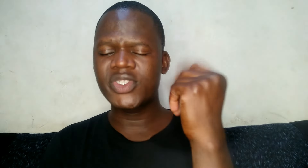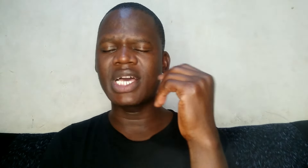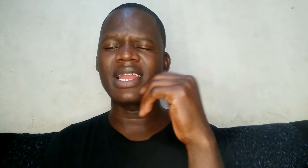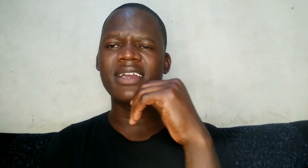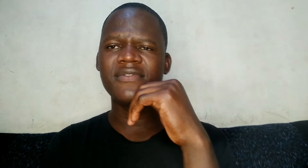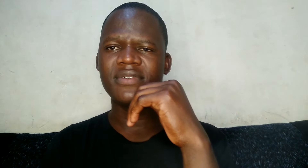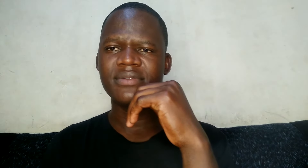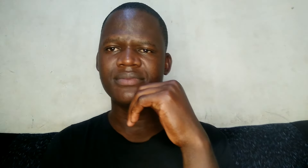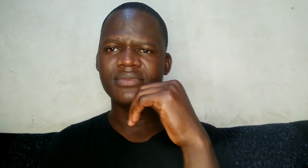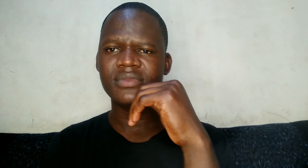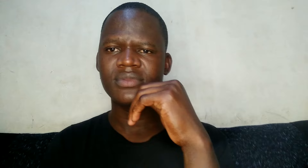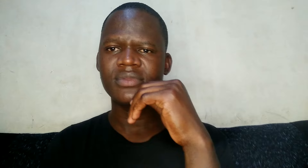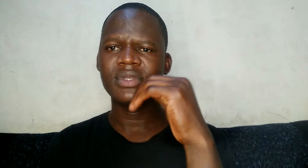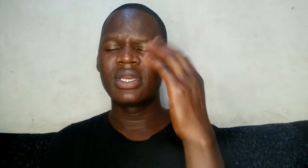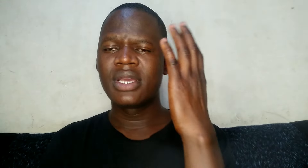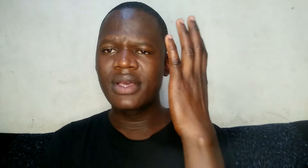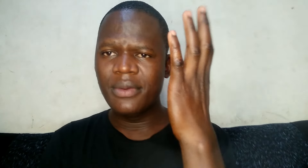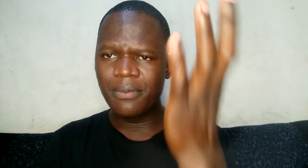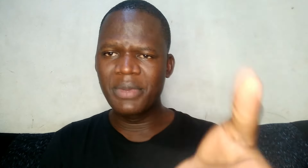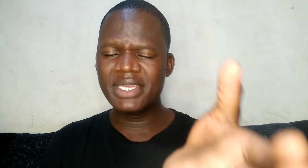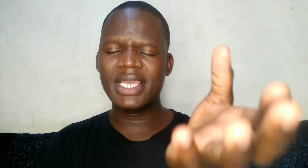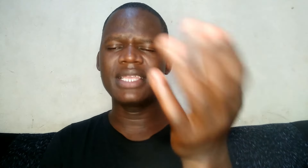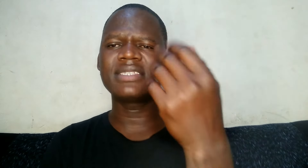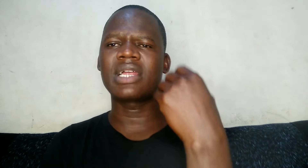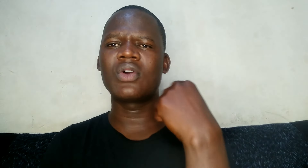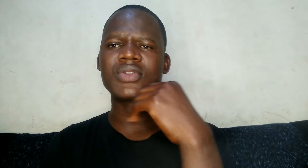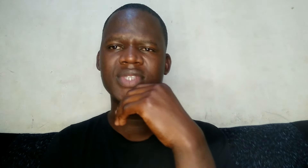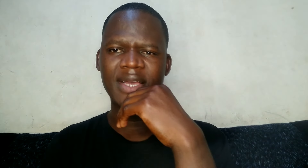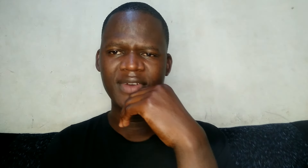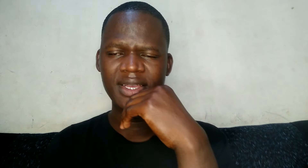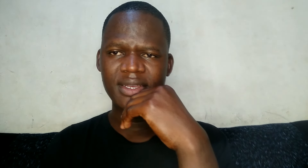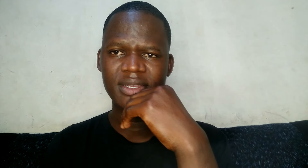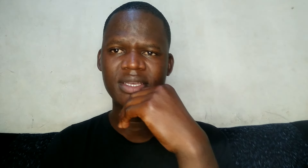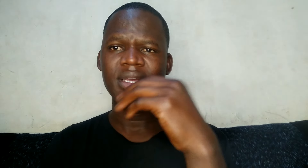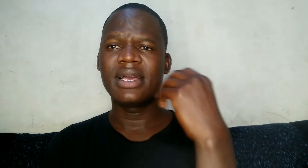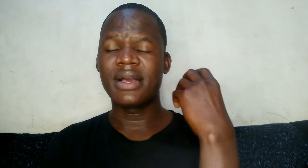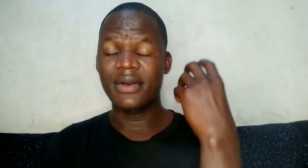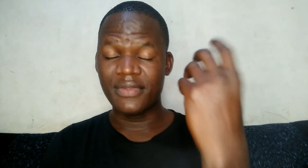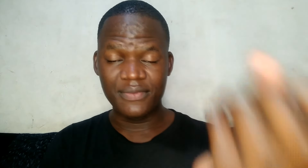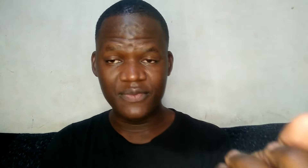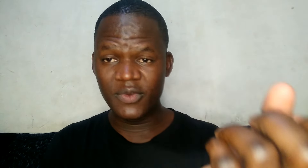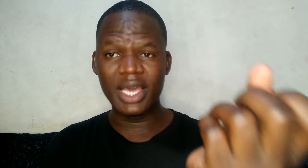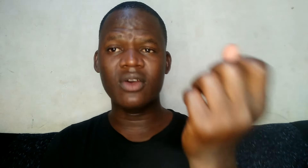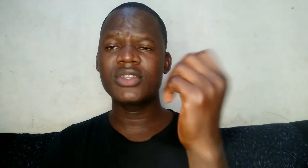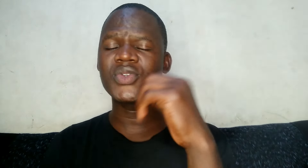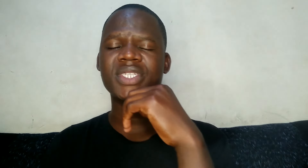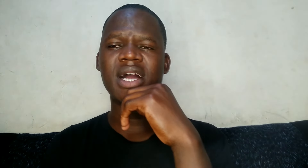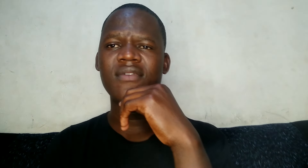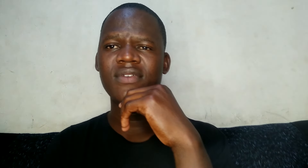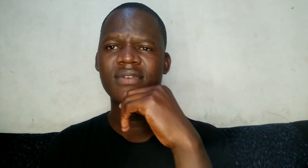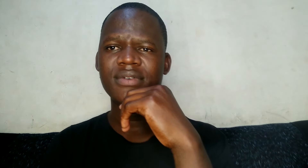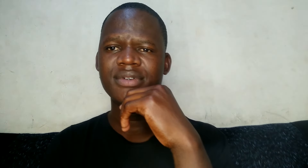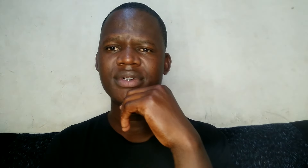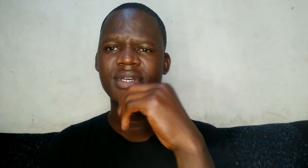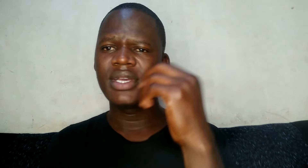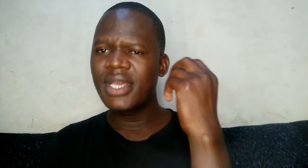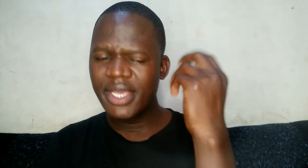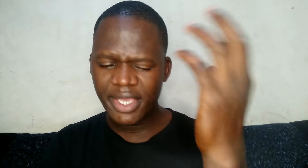People are going to lose their life. Many Kenyans are going to suffer. We are going to